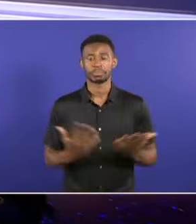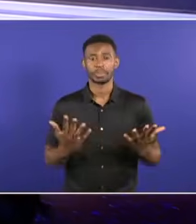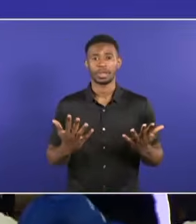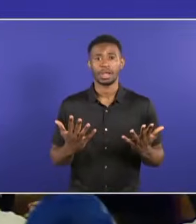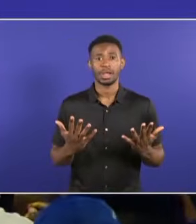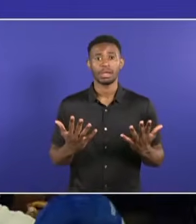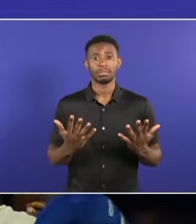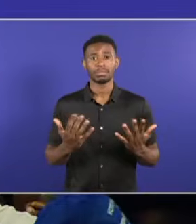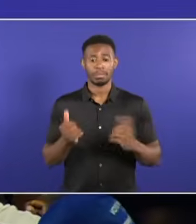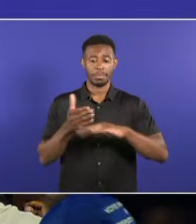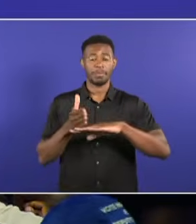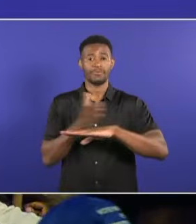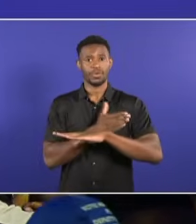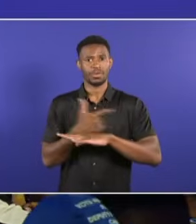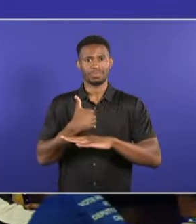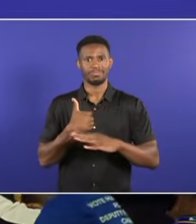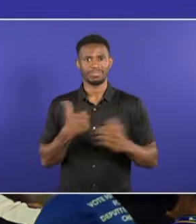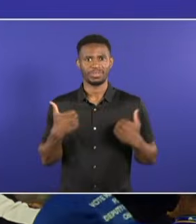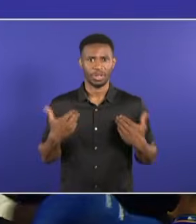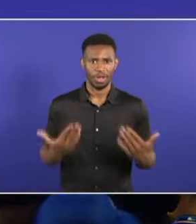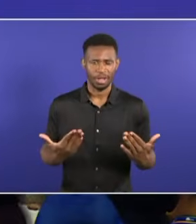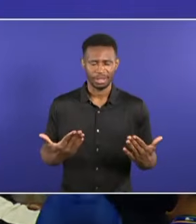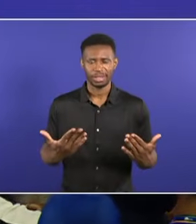Now, before I start,